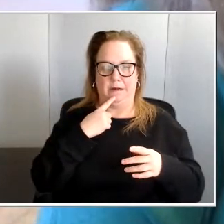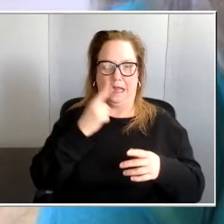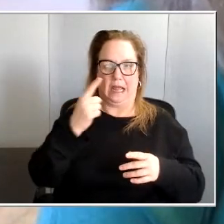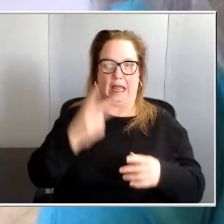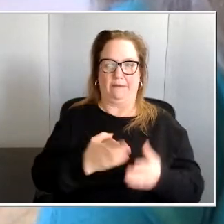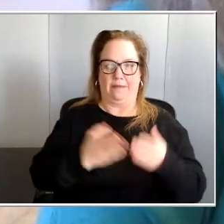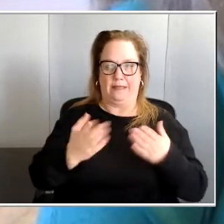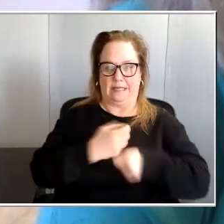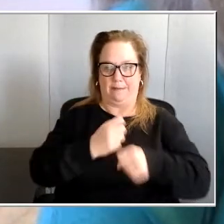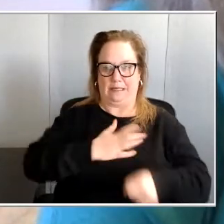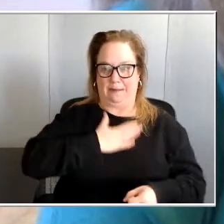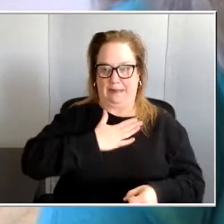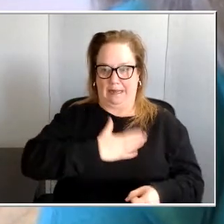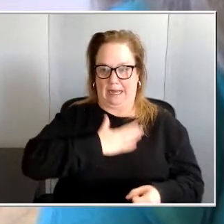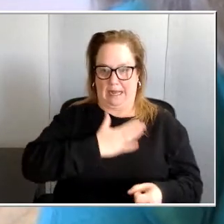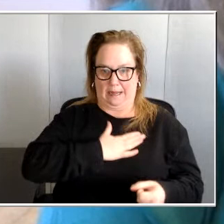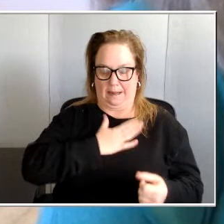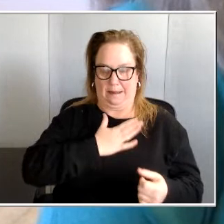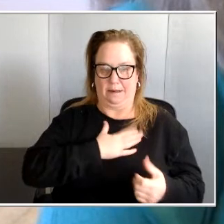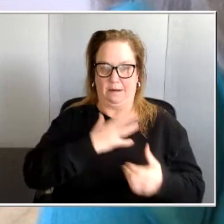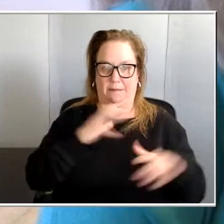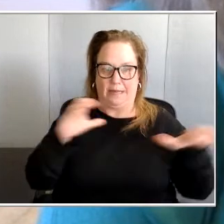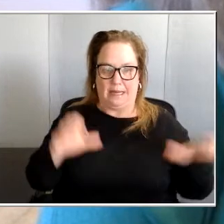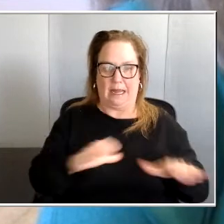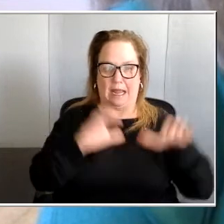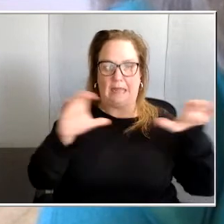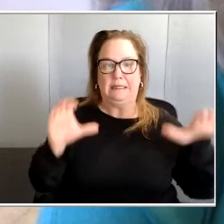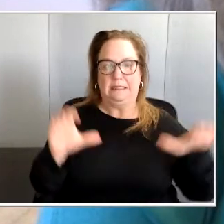me happy is being active